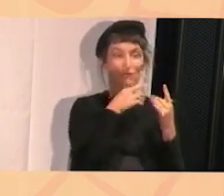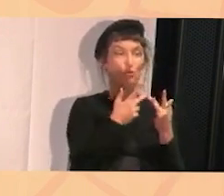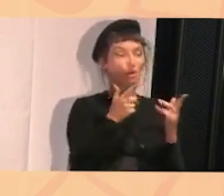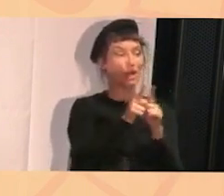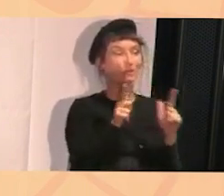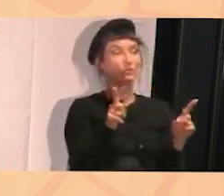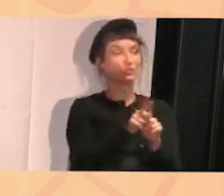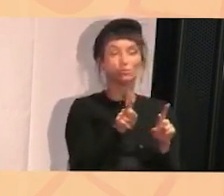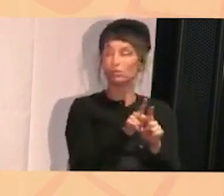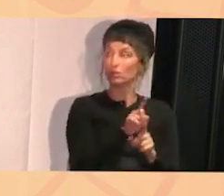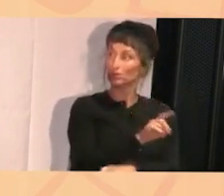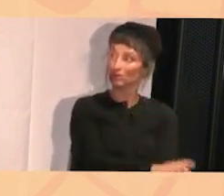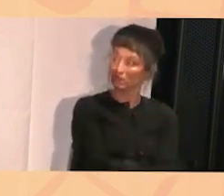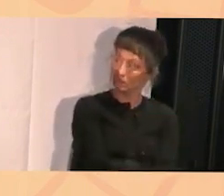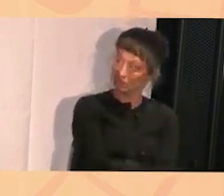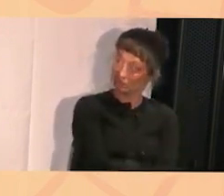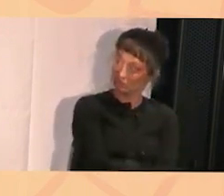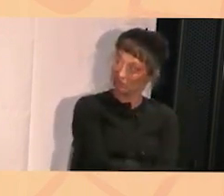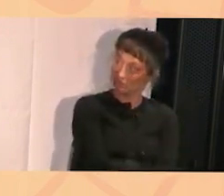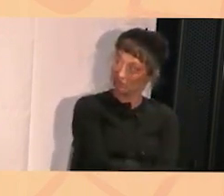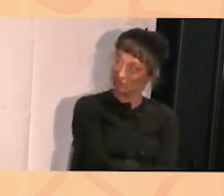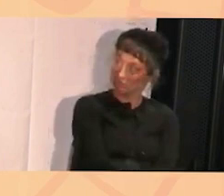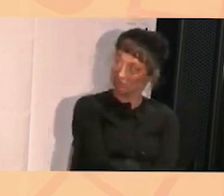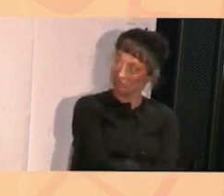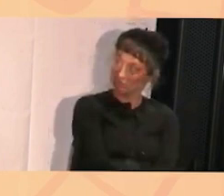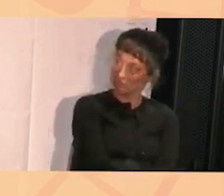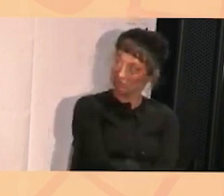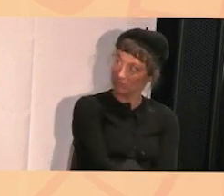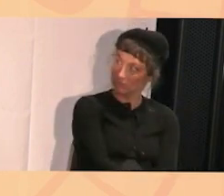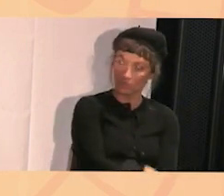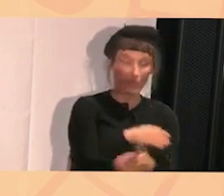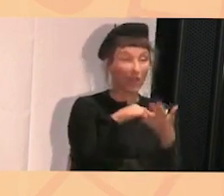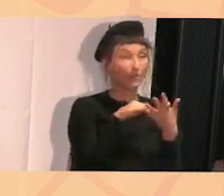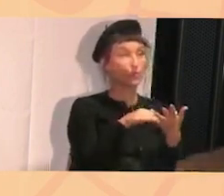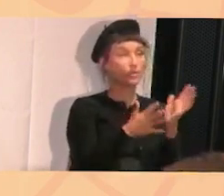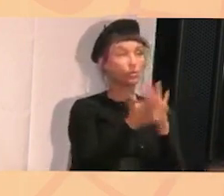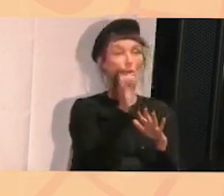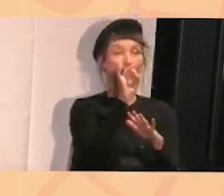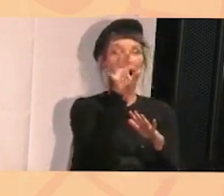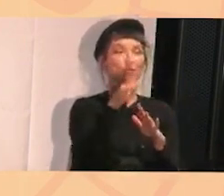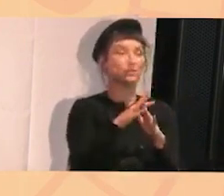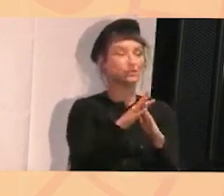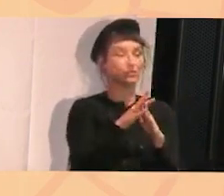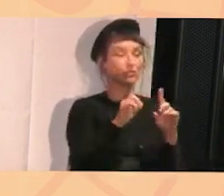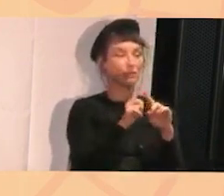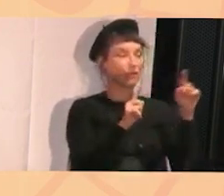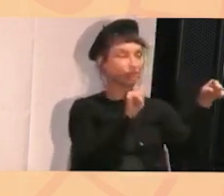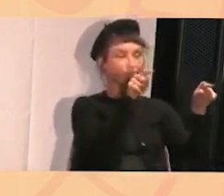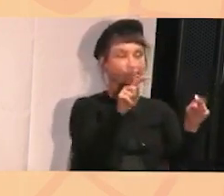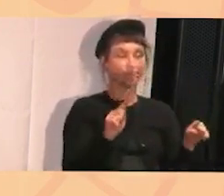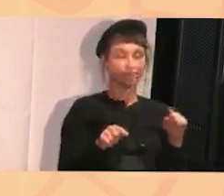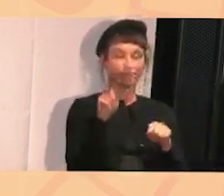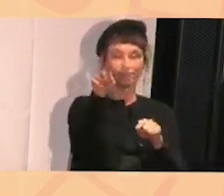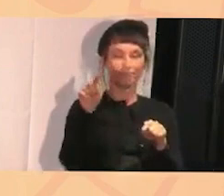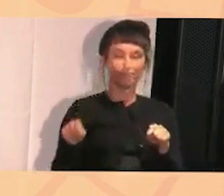well, which is helps when you're going out into these places like to Yundamula, Yamano,